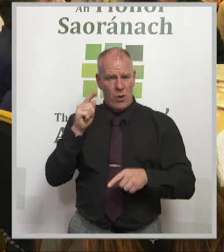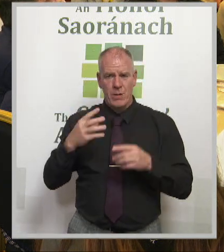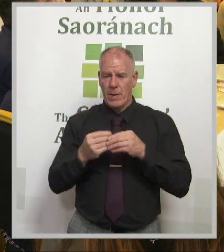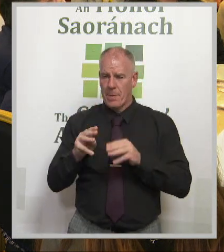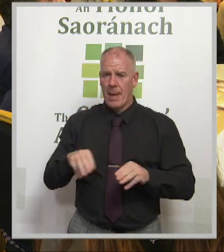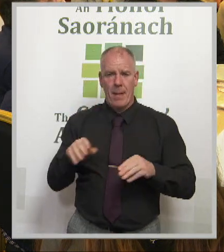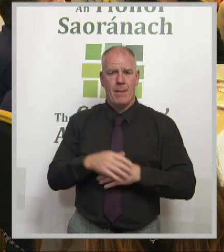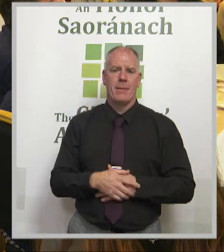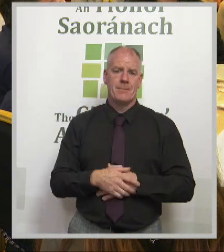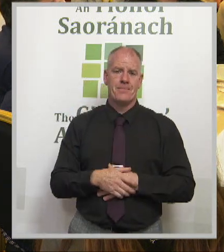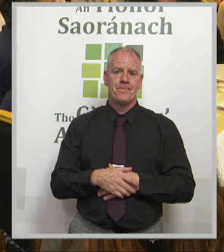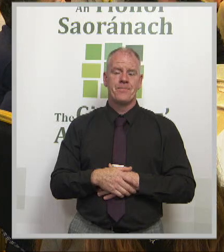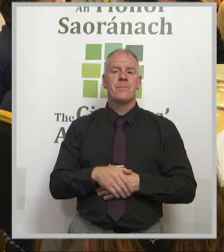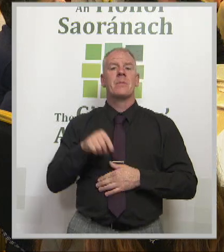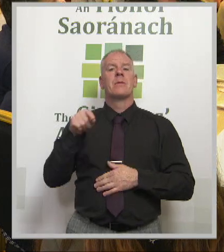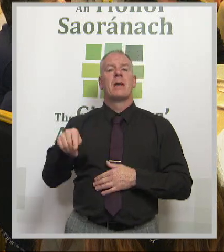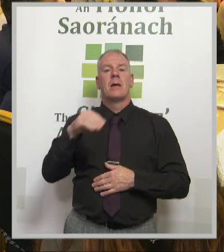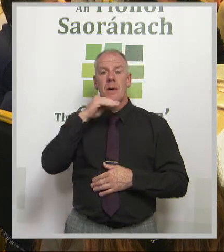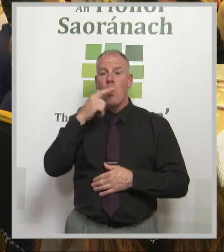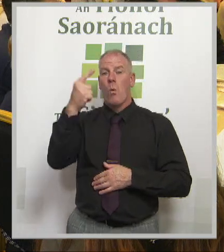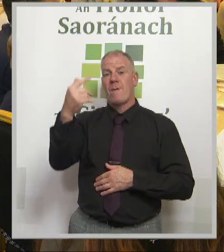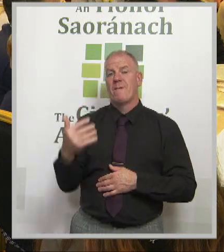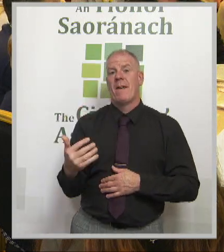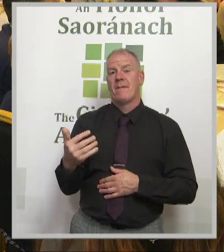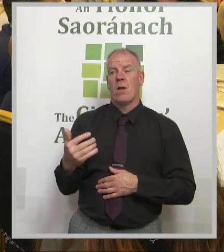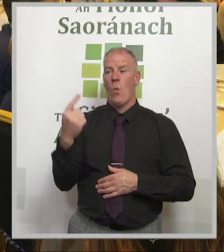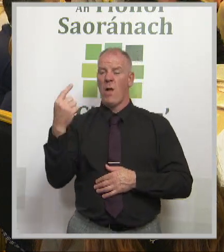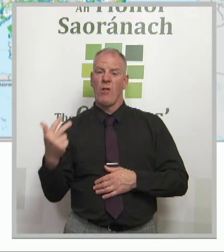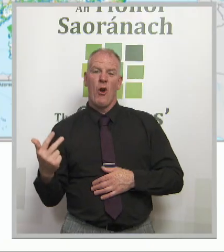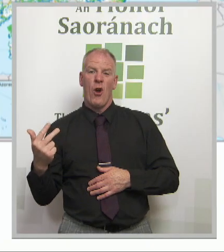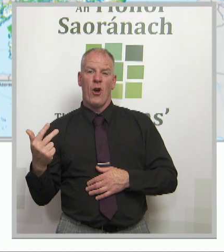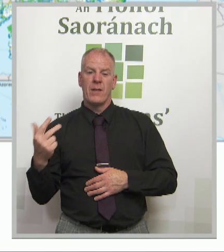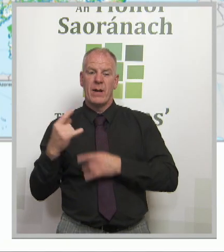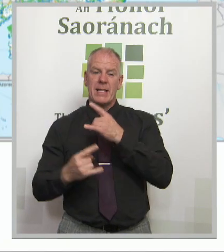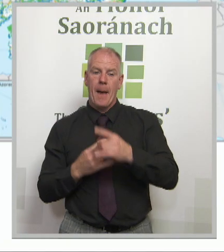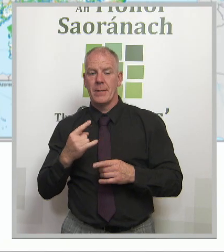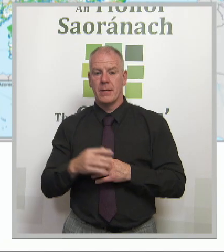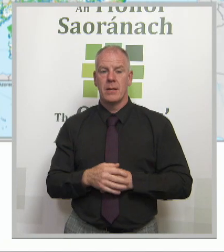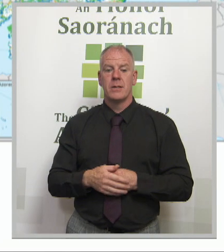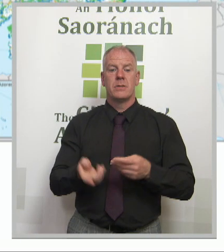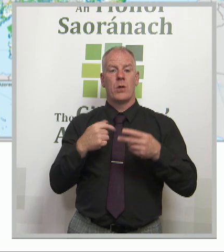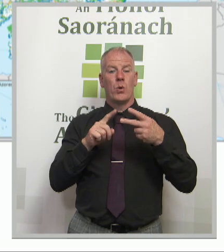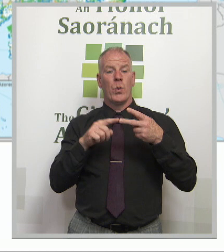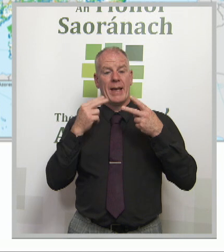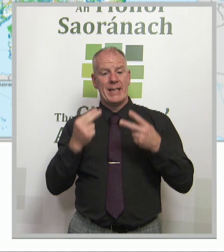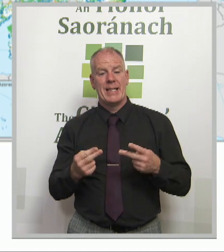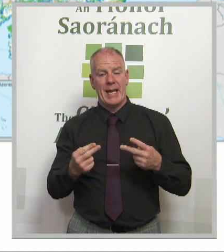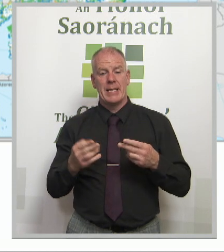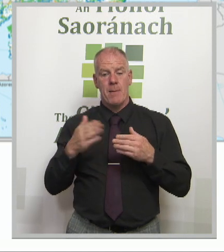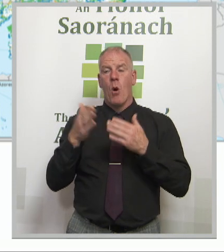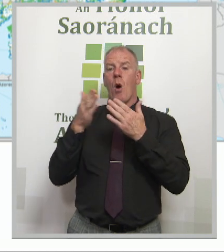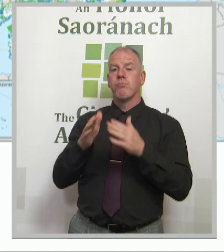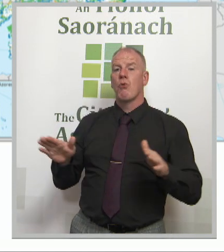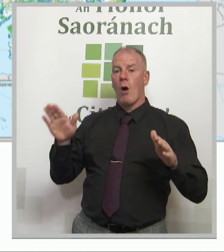that's only going to be, we'd say, 1/5 or 1/3 of the landscape, so you need measures that take place in the wider sea